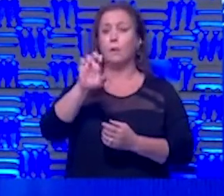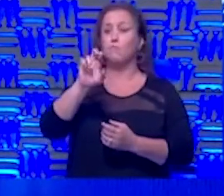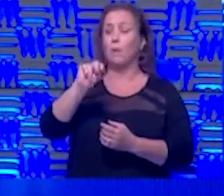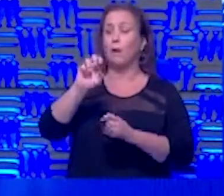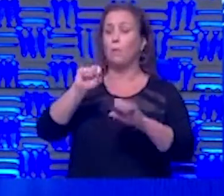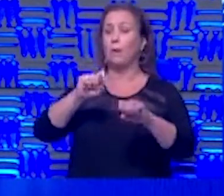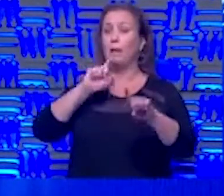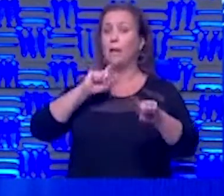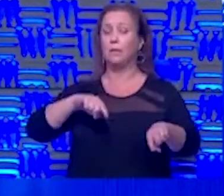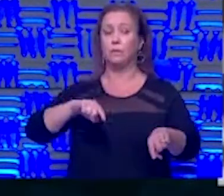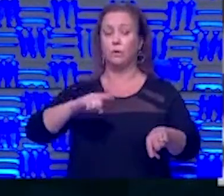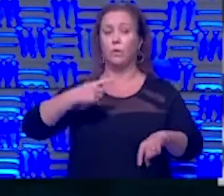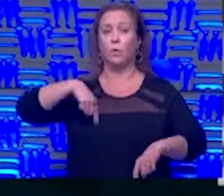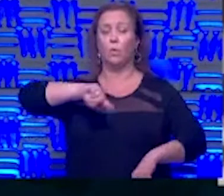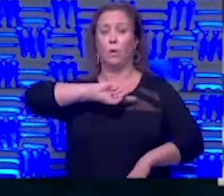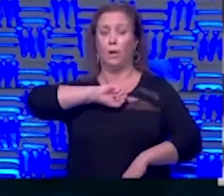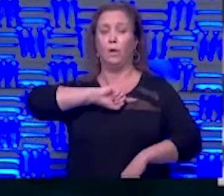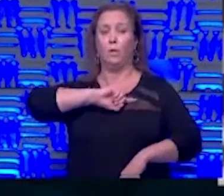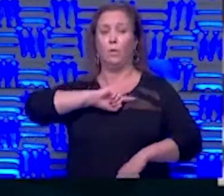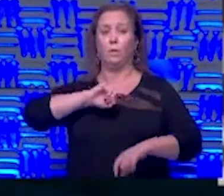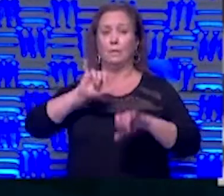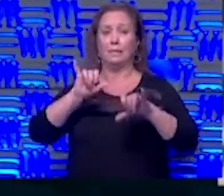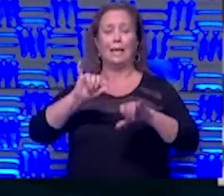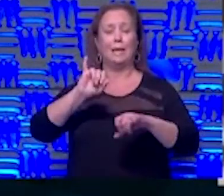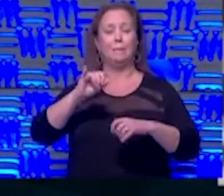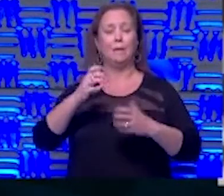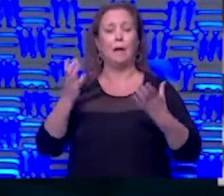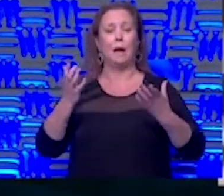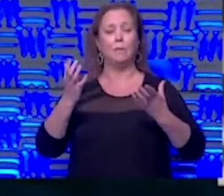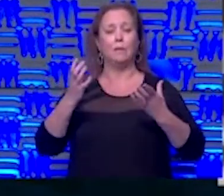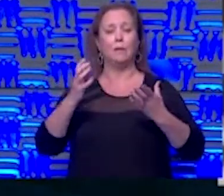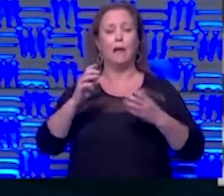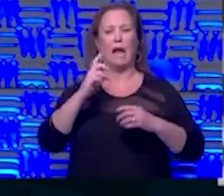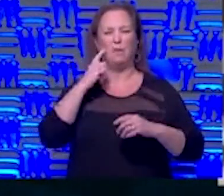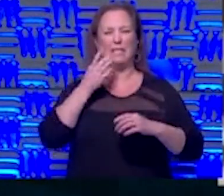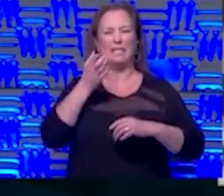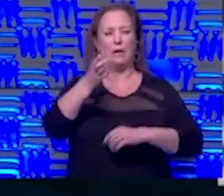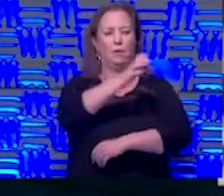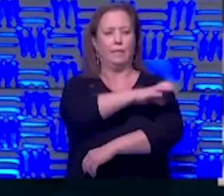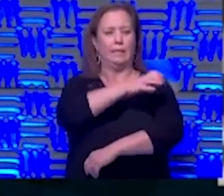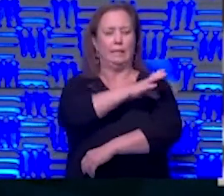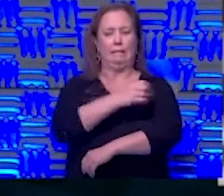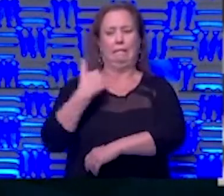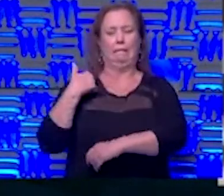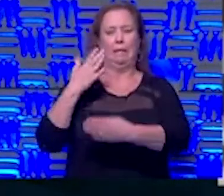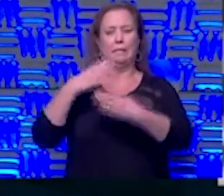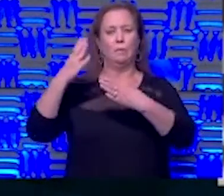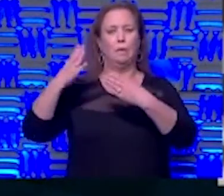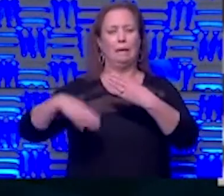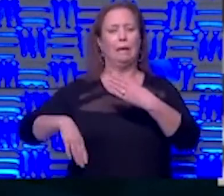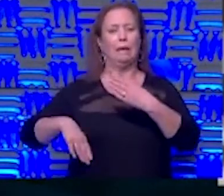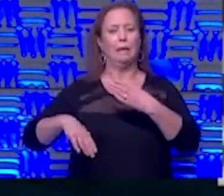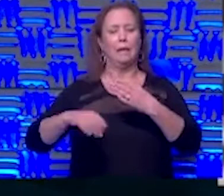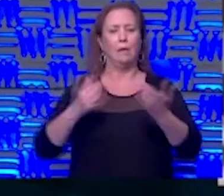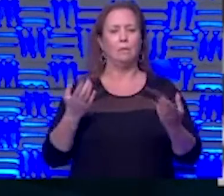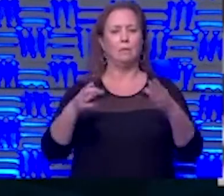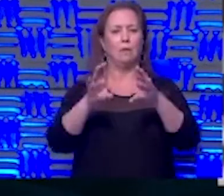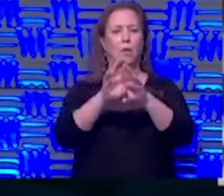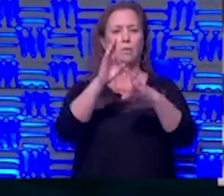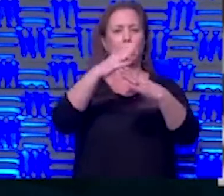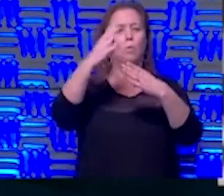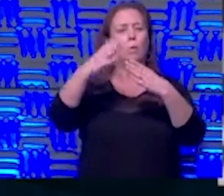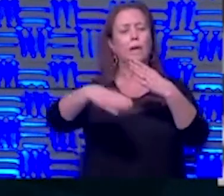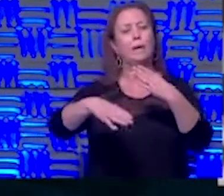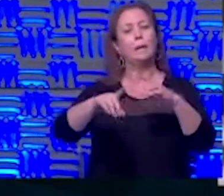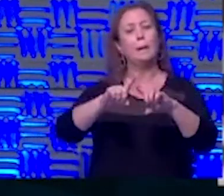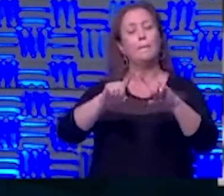that. We will, of course, do the same thing. I was by the clinic the other day, but it was a weekend, and it was closed on the weekend.